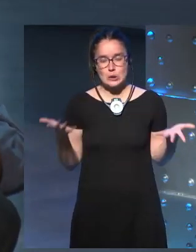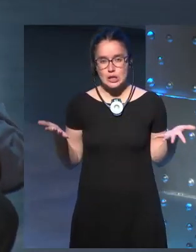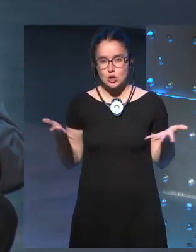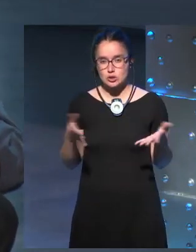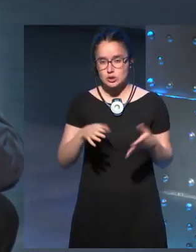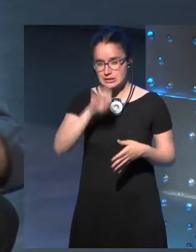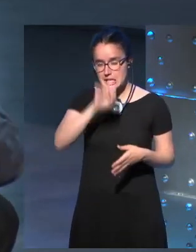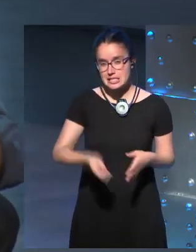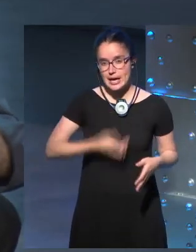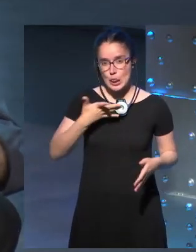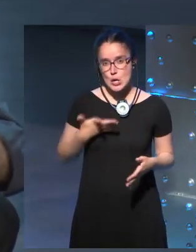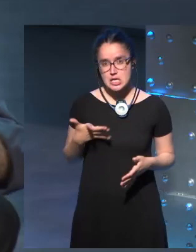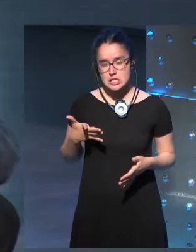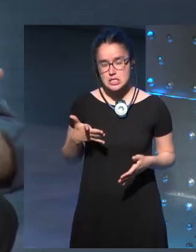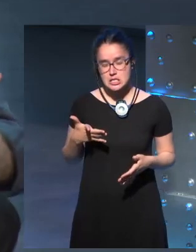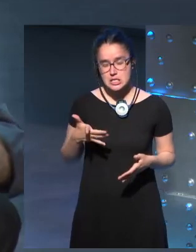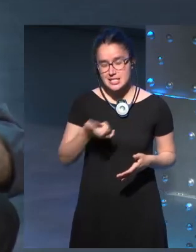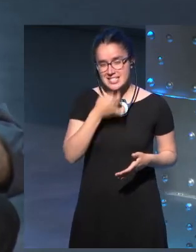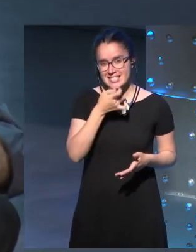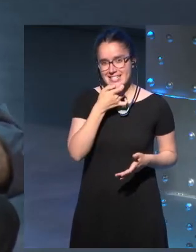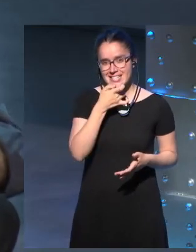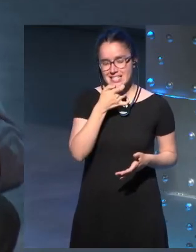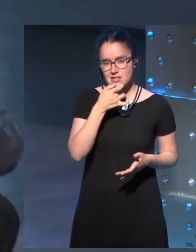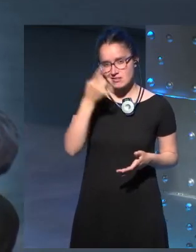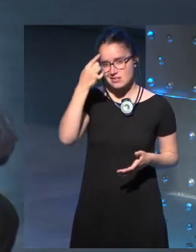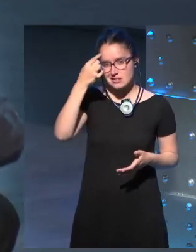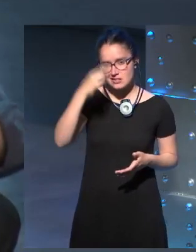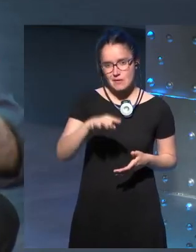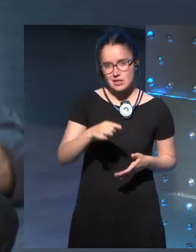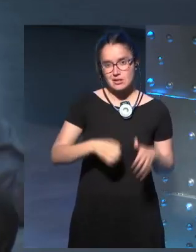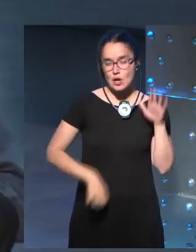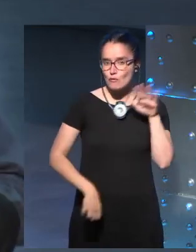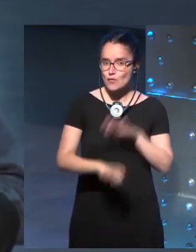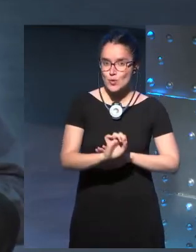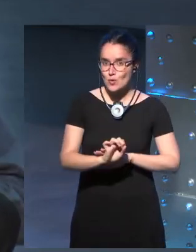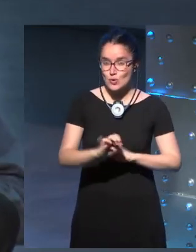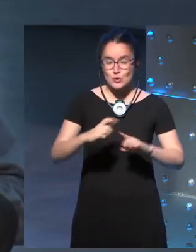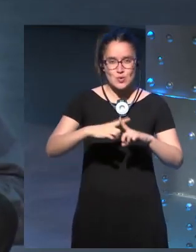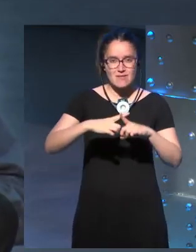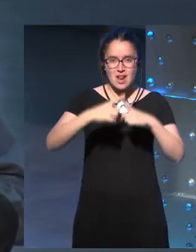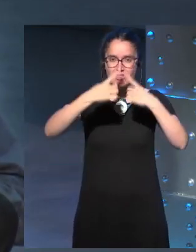game has been taken to a different level in this country, in all of the different forms that it's taken.